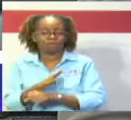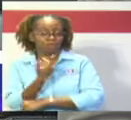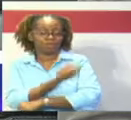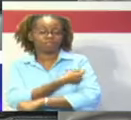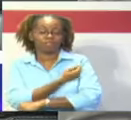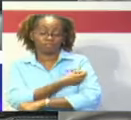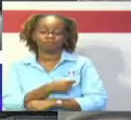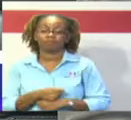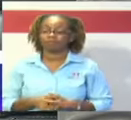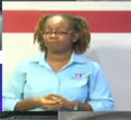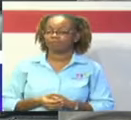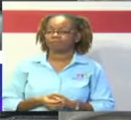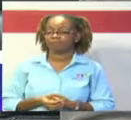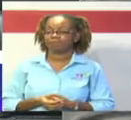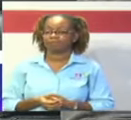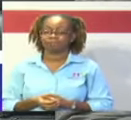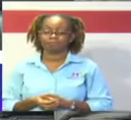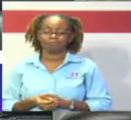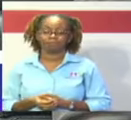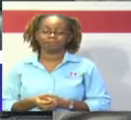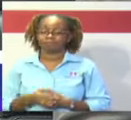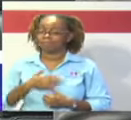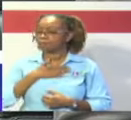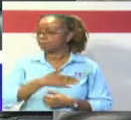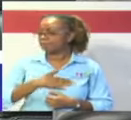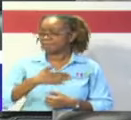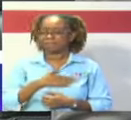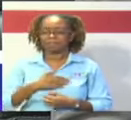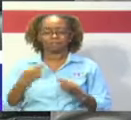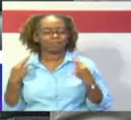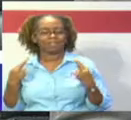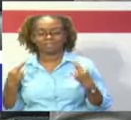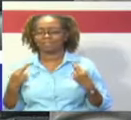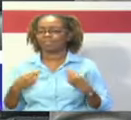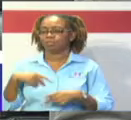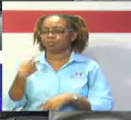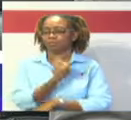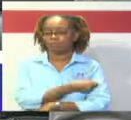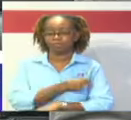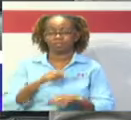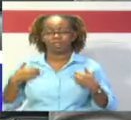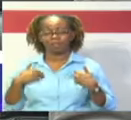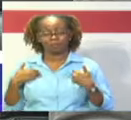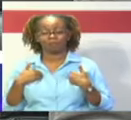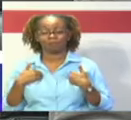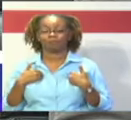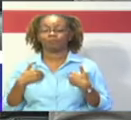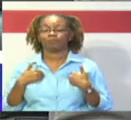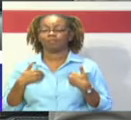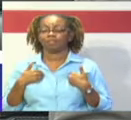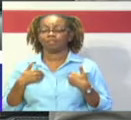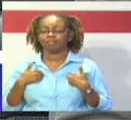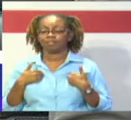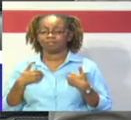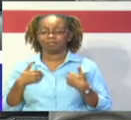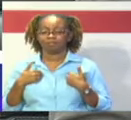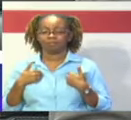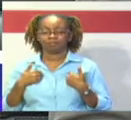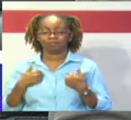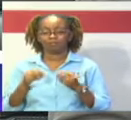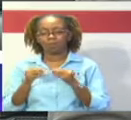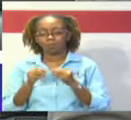you are in time, so to speak, to access that available face-to-face option when it becomes available at the